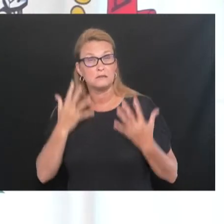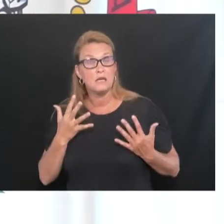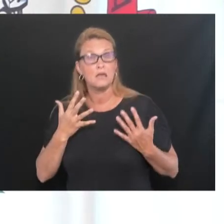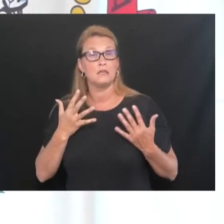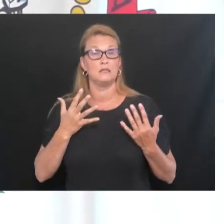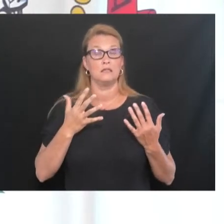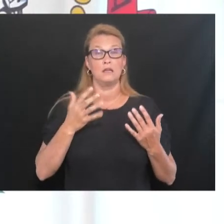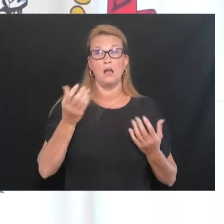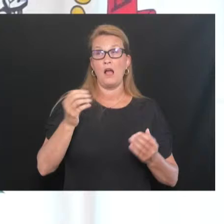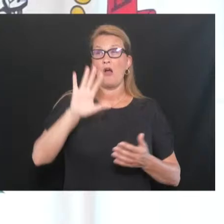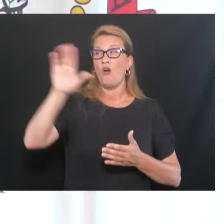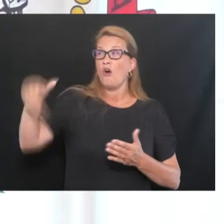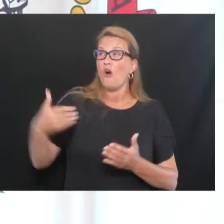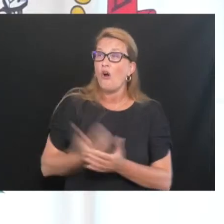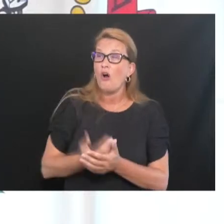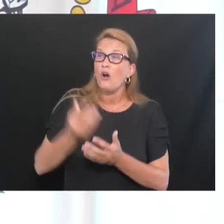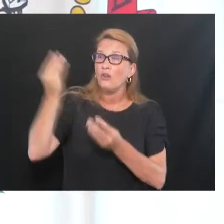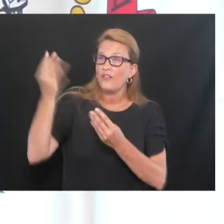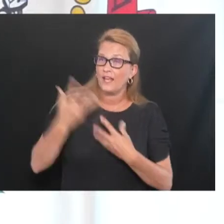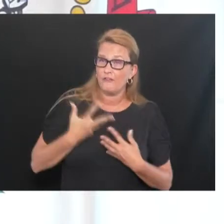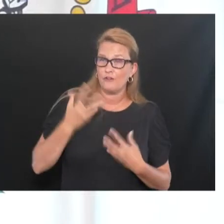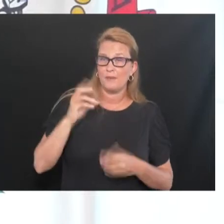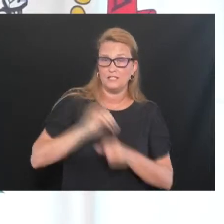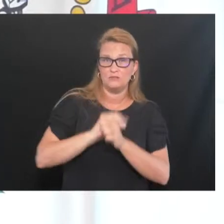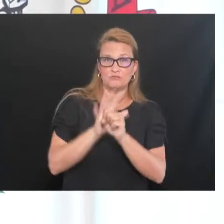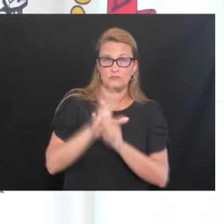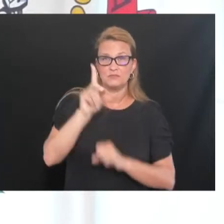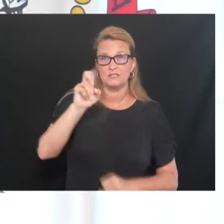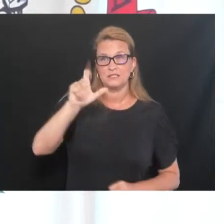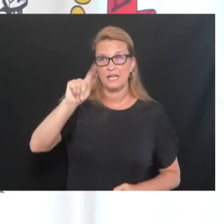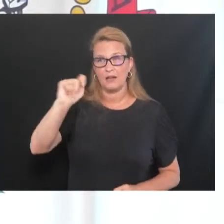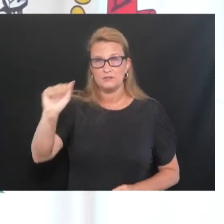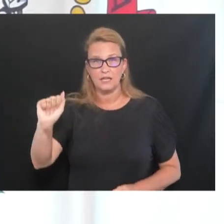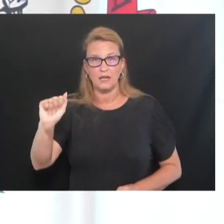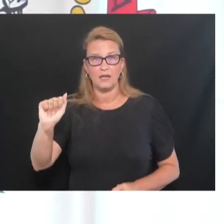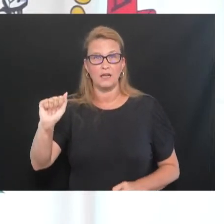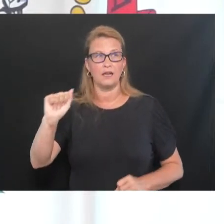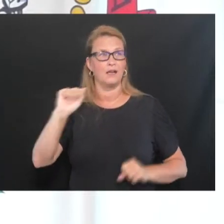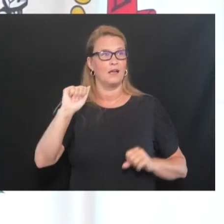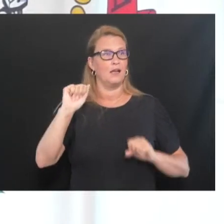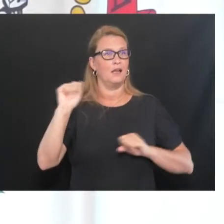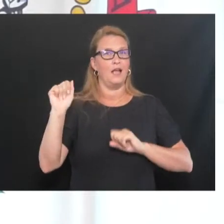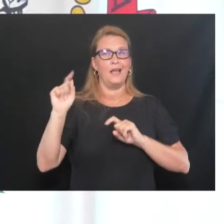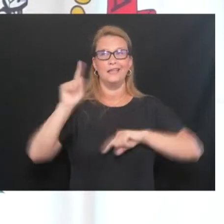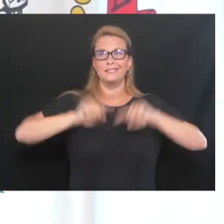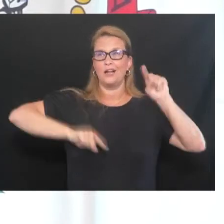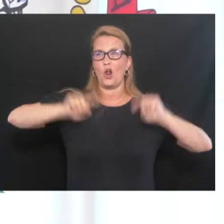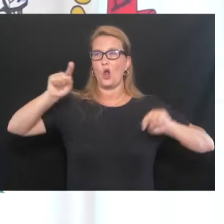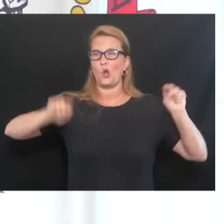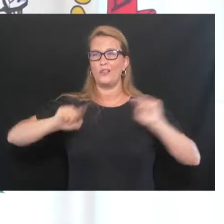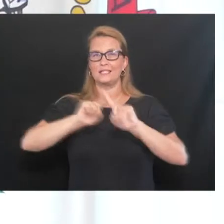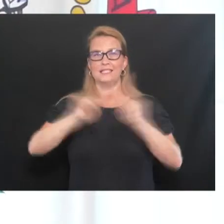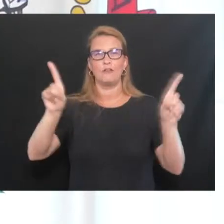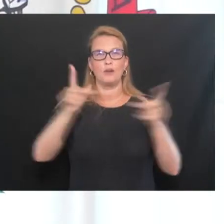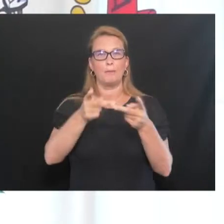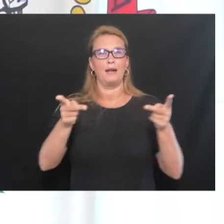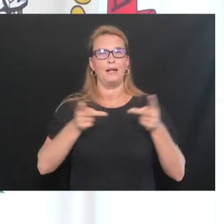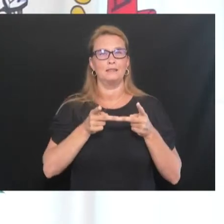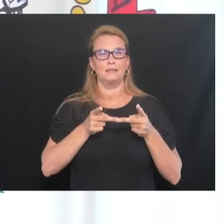over time on this Delta variant and how it's going through a lot of different places and everything.